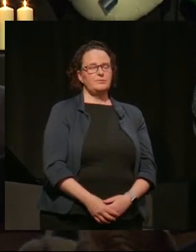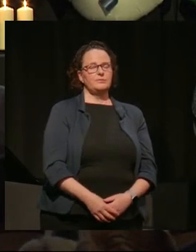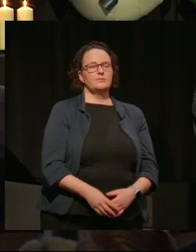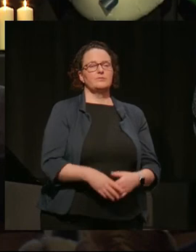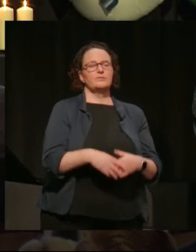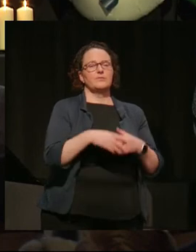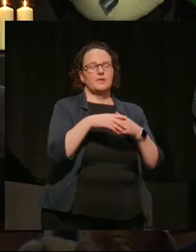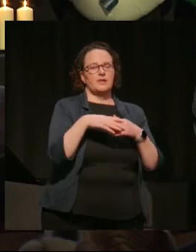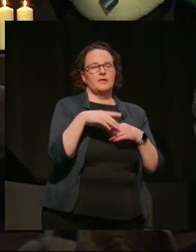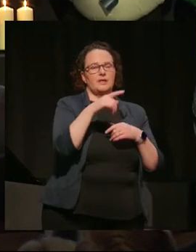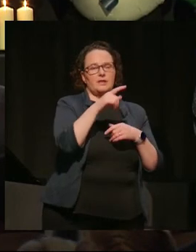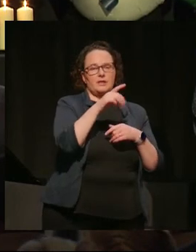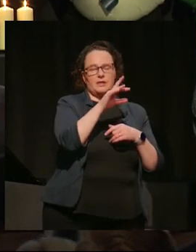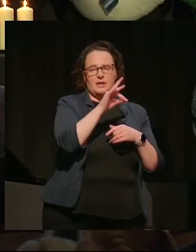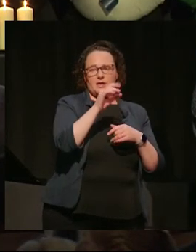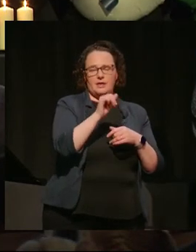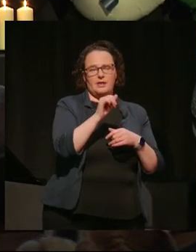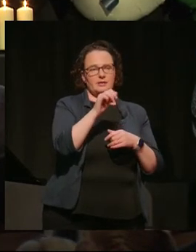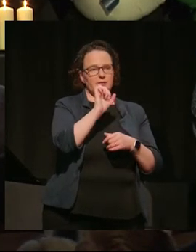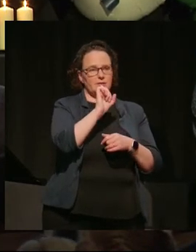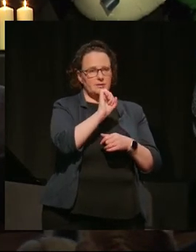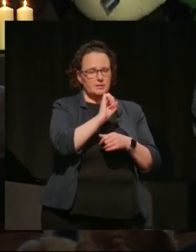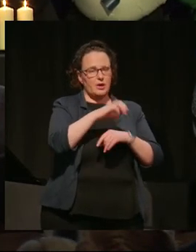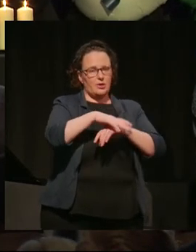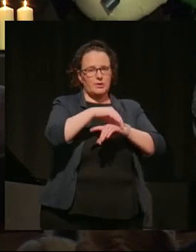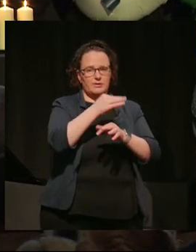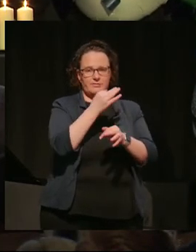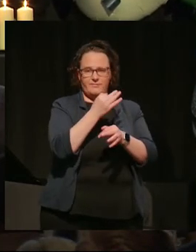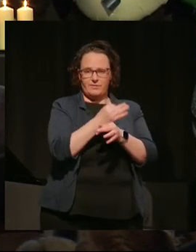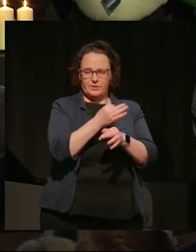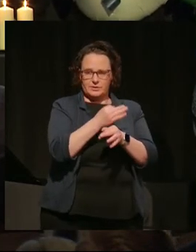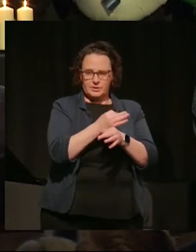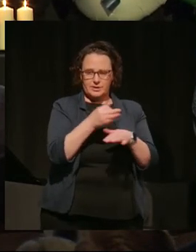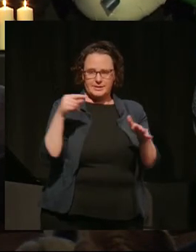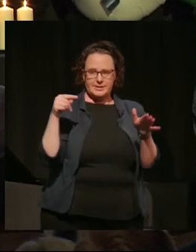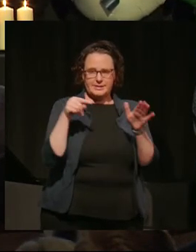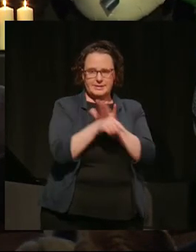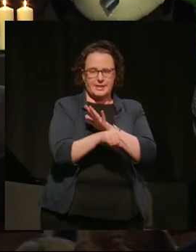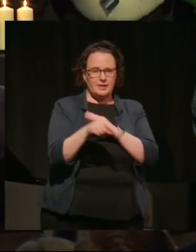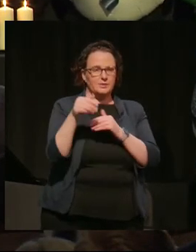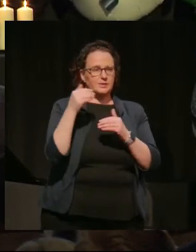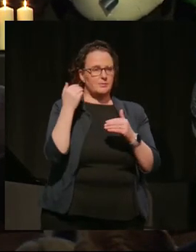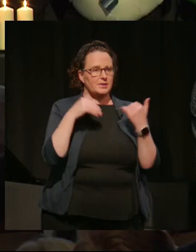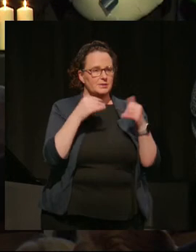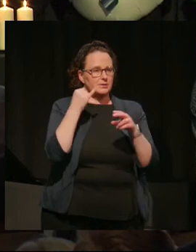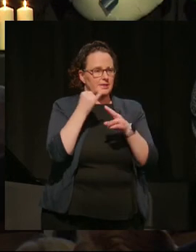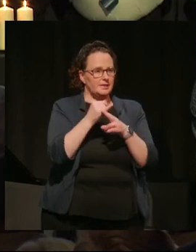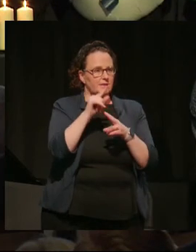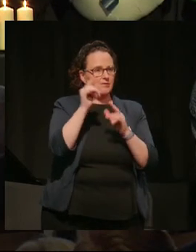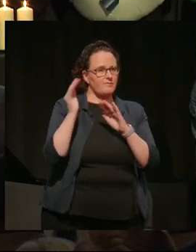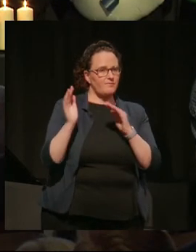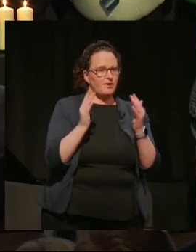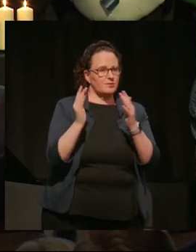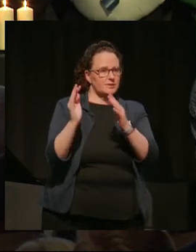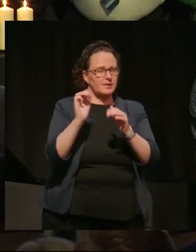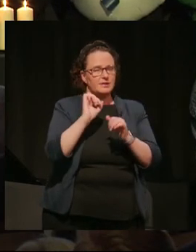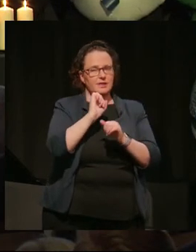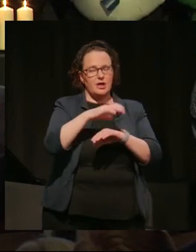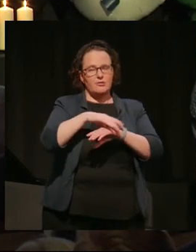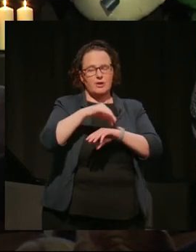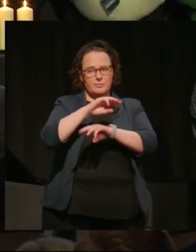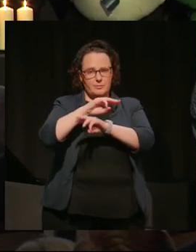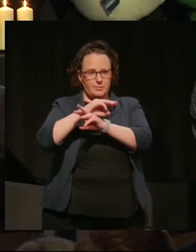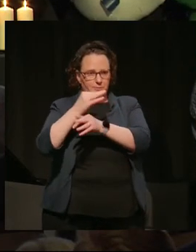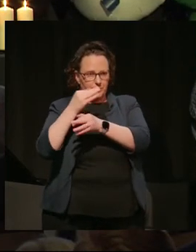Kyla Hertz, whose grandfather, Wolf Hertz, escaped the massacre in the Bronnicker Forest, and whose great-grandparents,